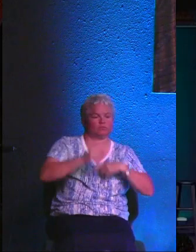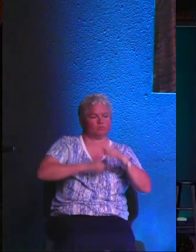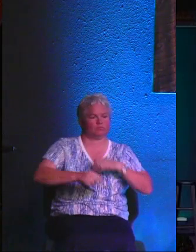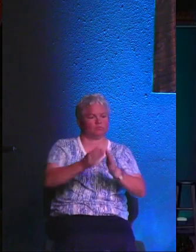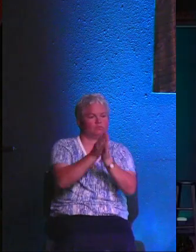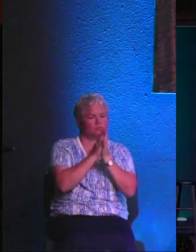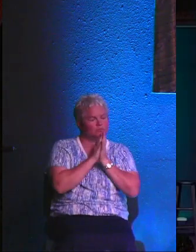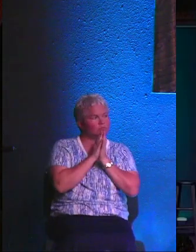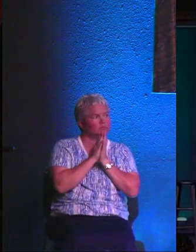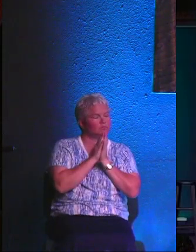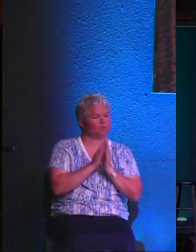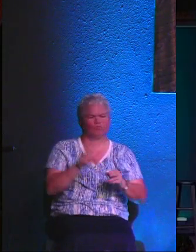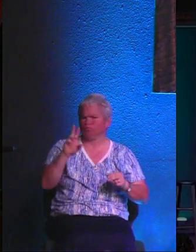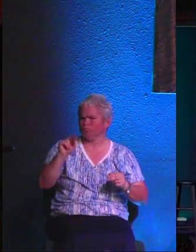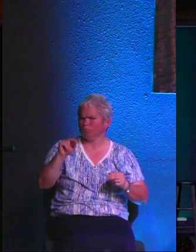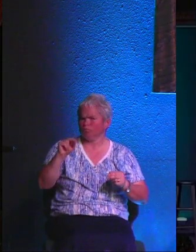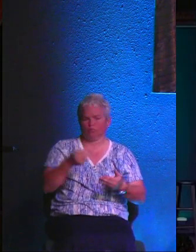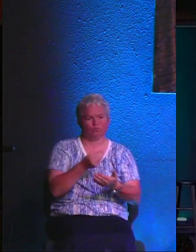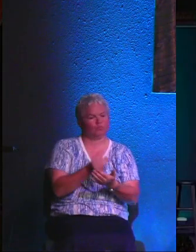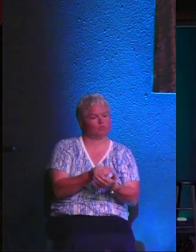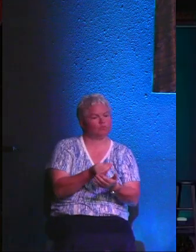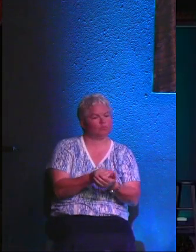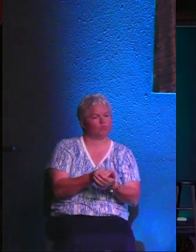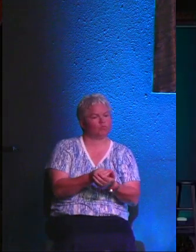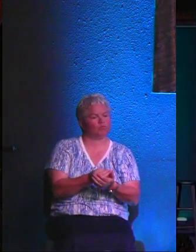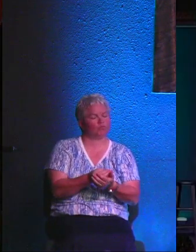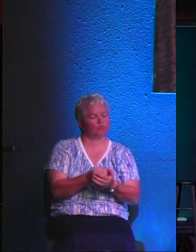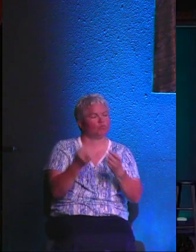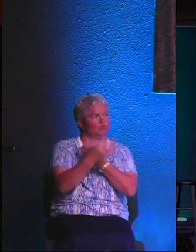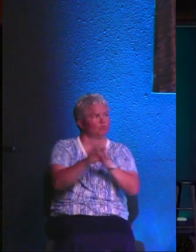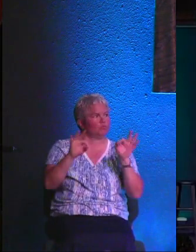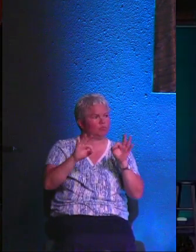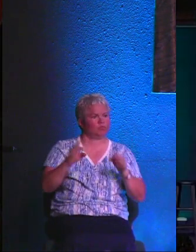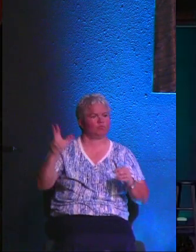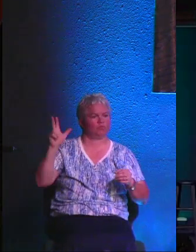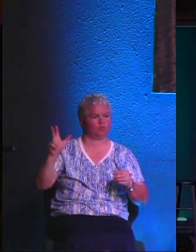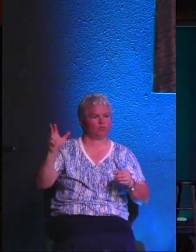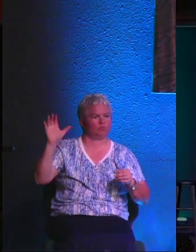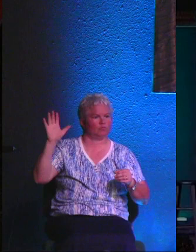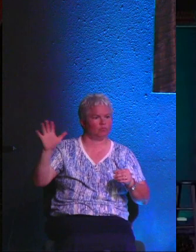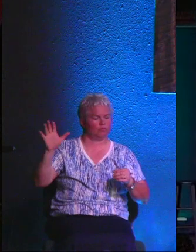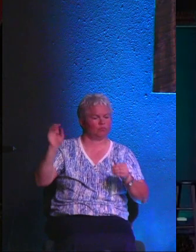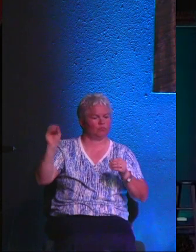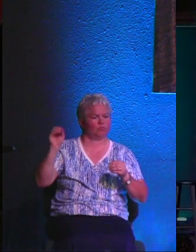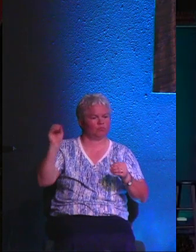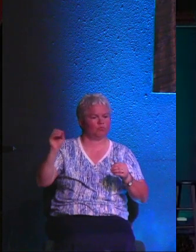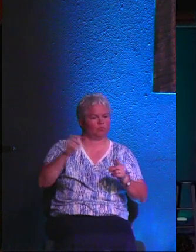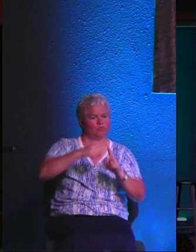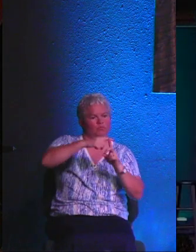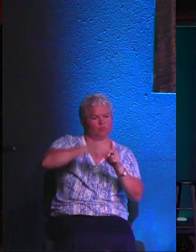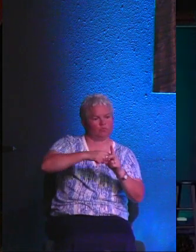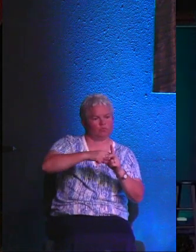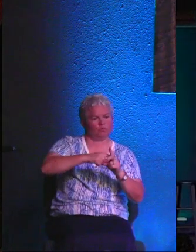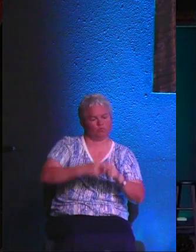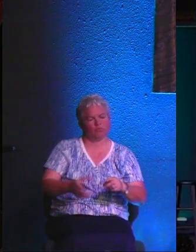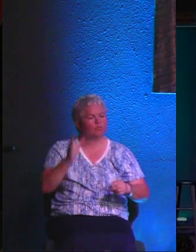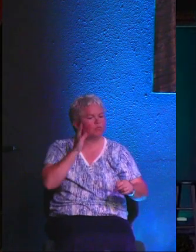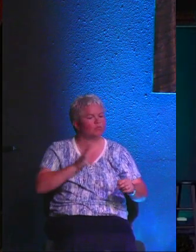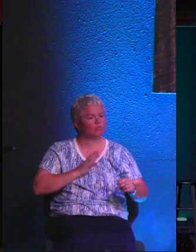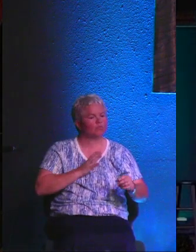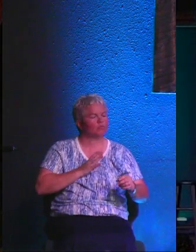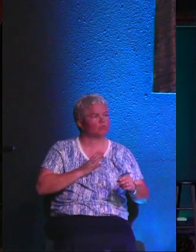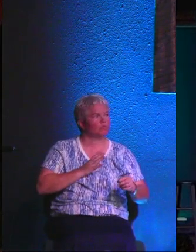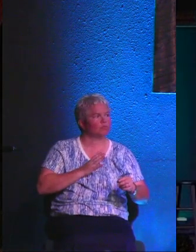will ask them of no money. That doesn't mean it's free. It costs about $3,500 per month per woman to go through our